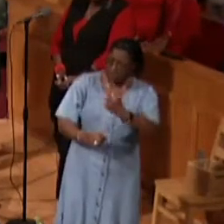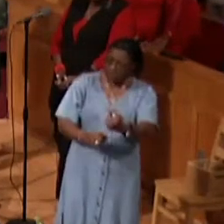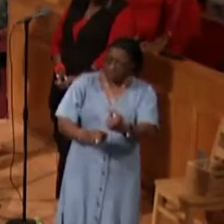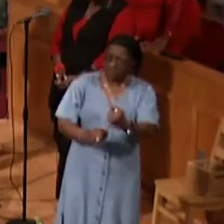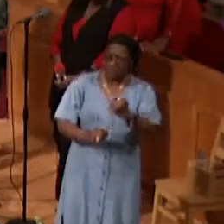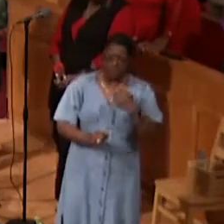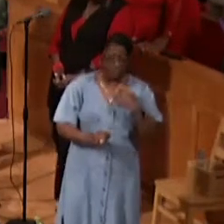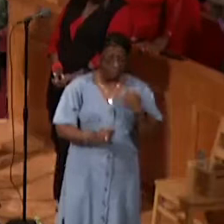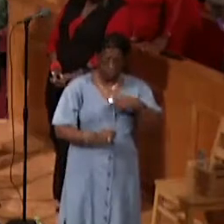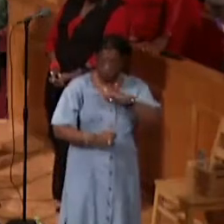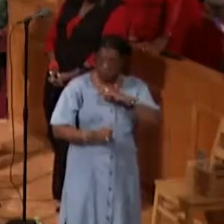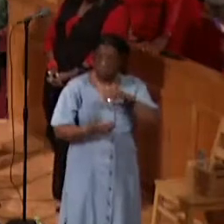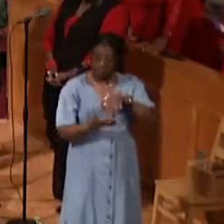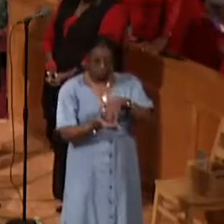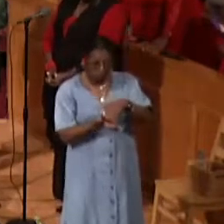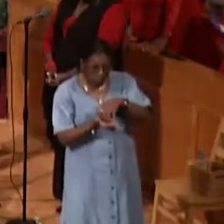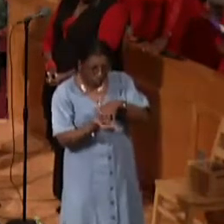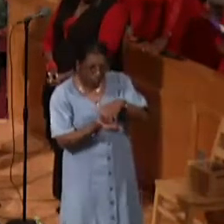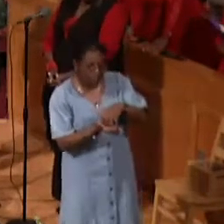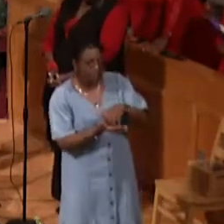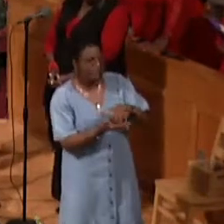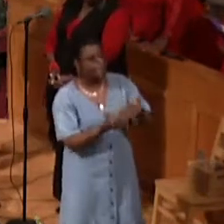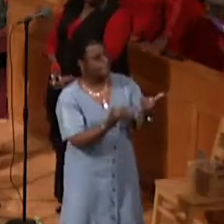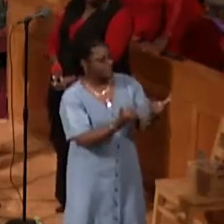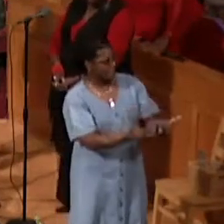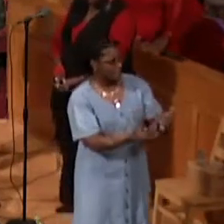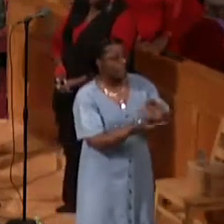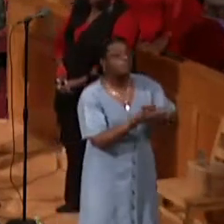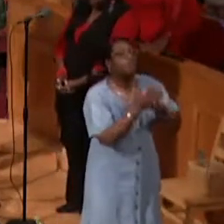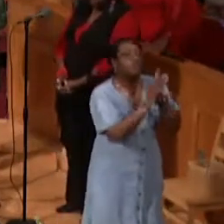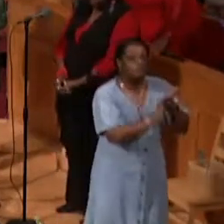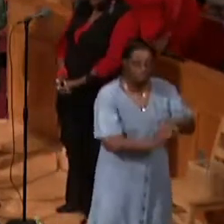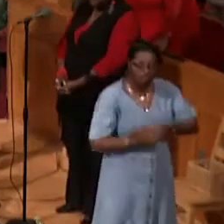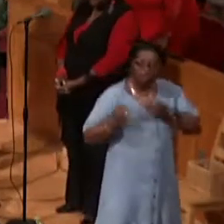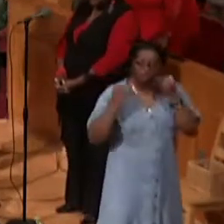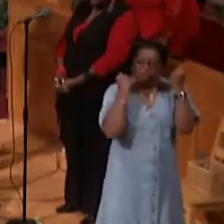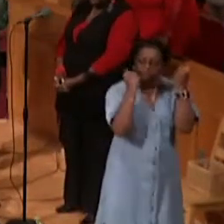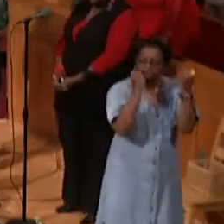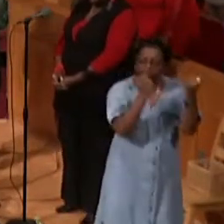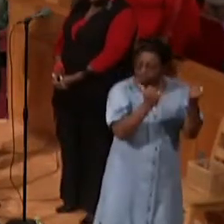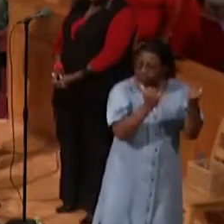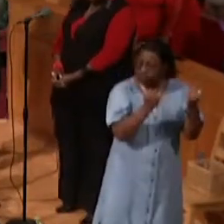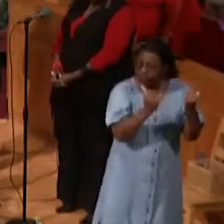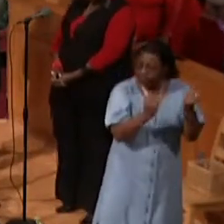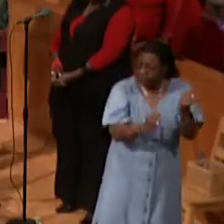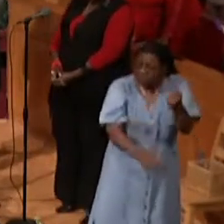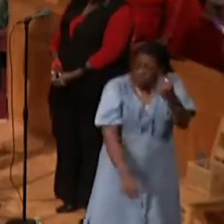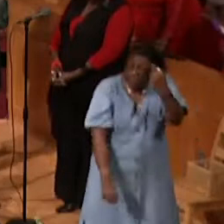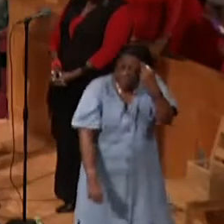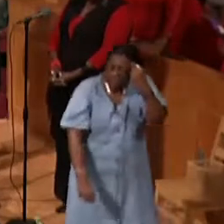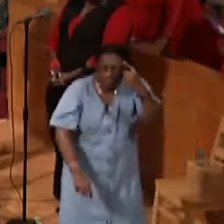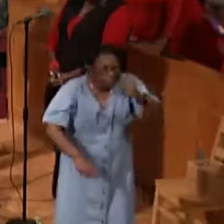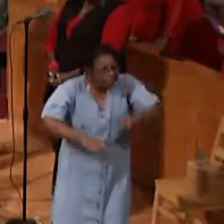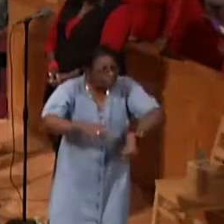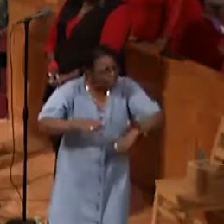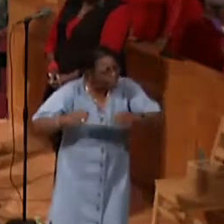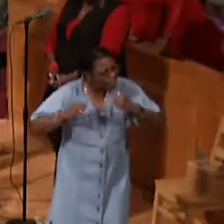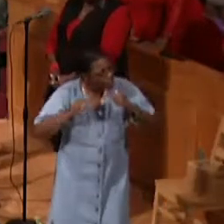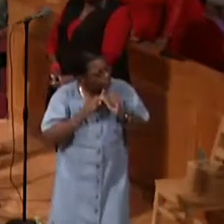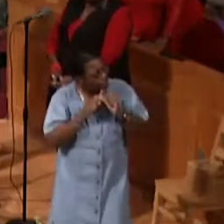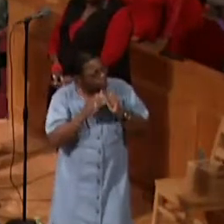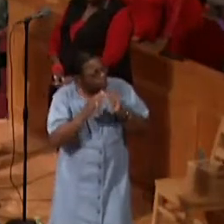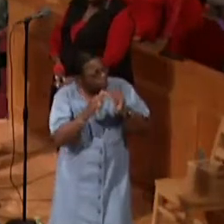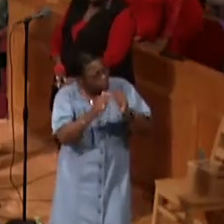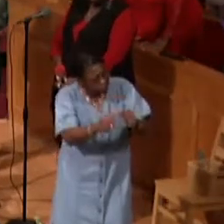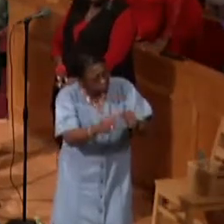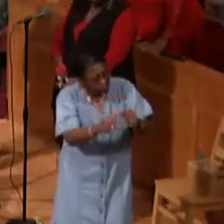are weak, then are we strong. I mean, though, when you think you can't stand,